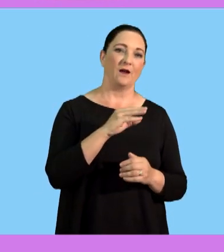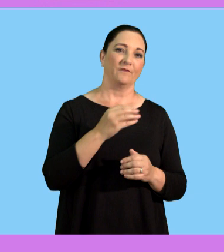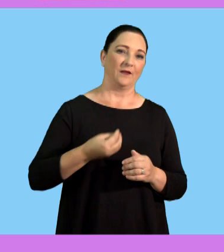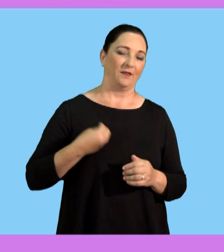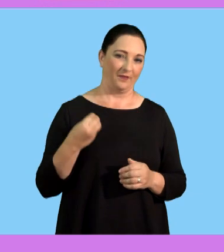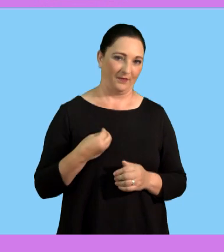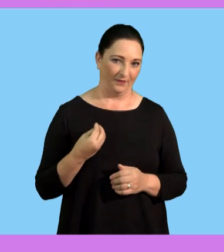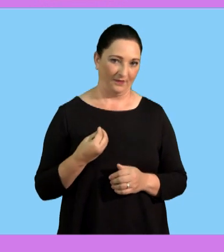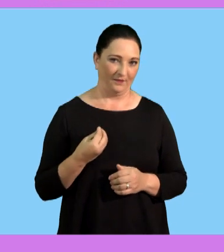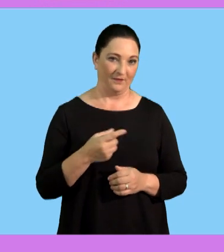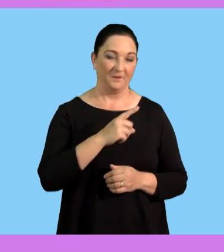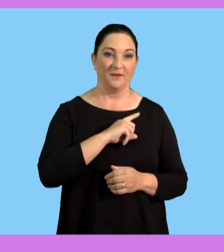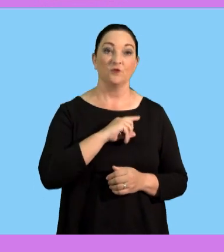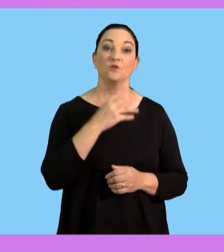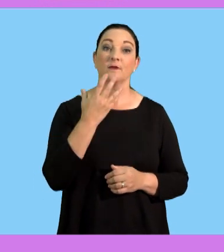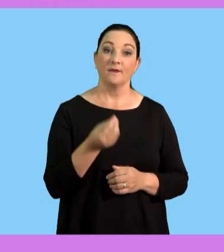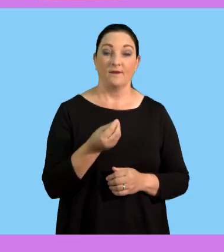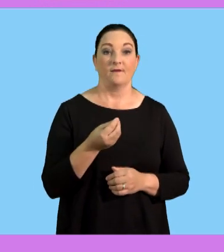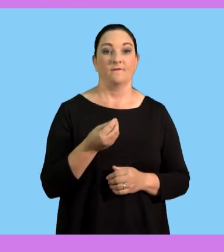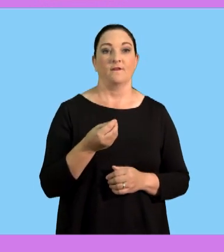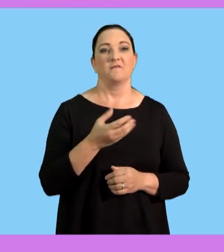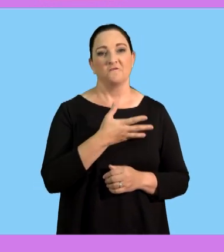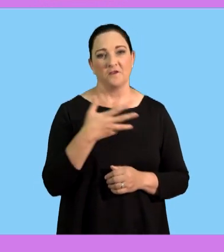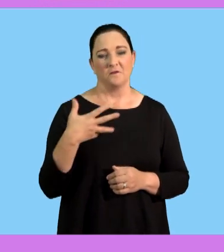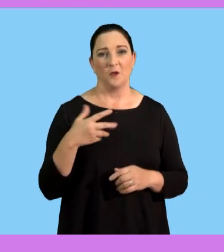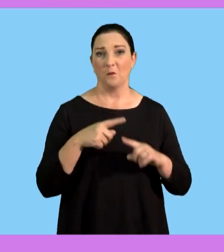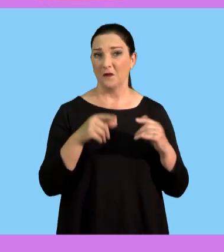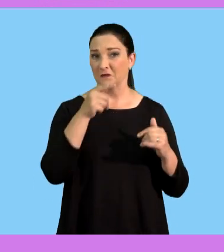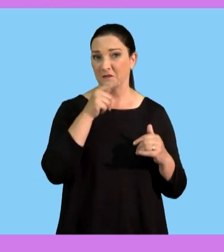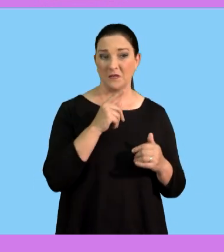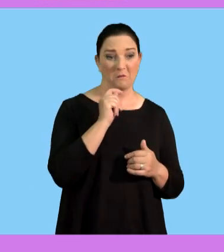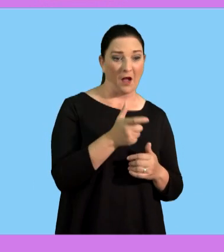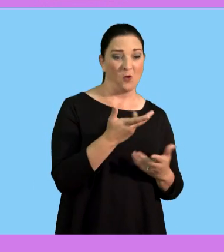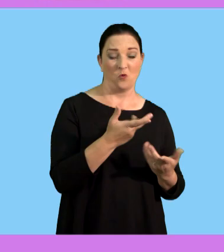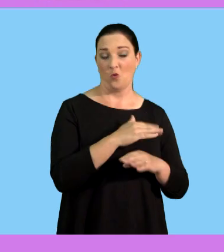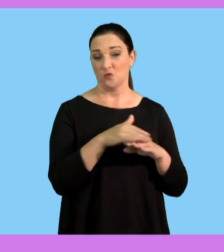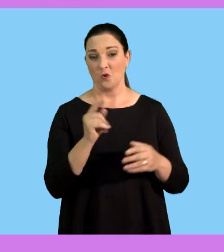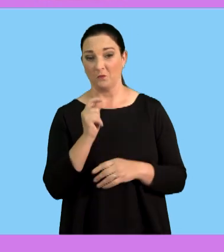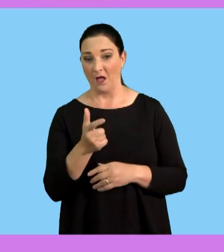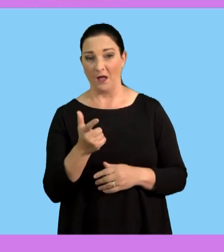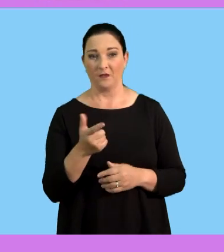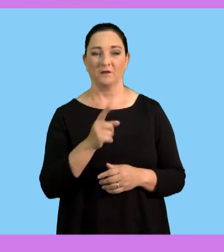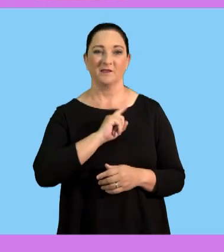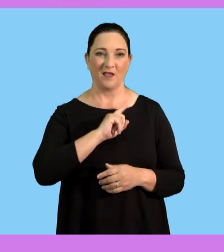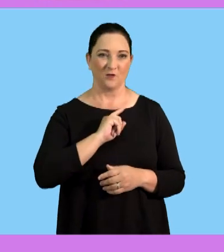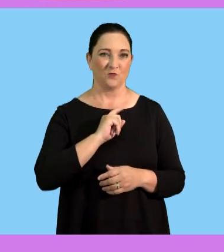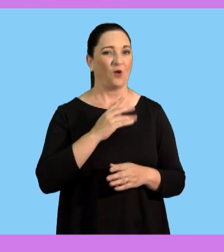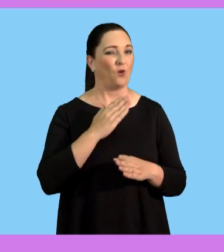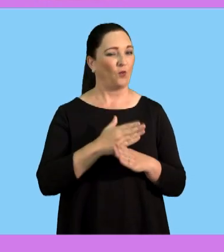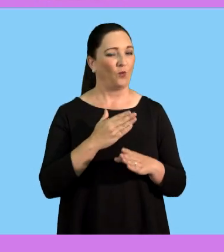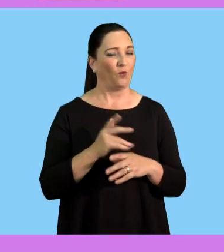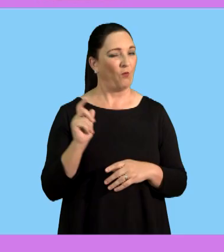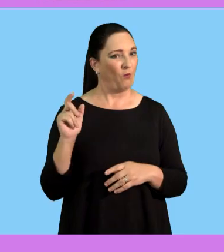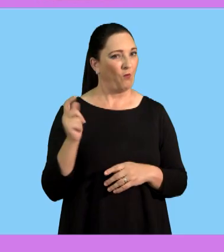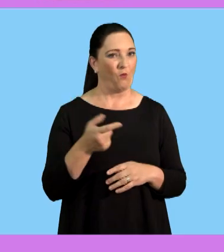45 years and younger. So here we have our females, and again, it didn't specify whether it's buying bread or not